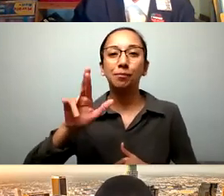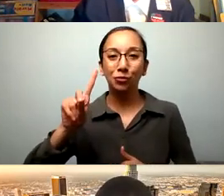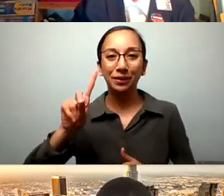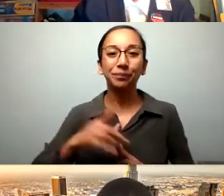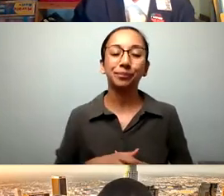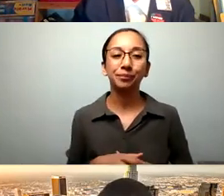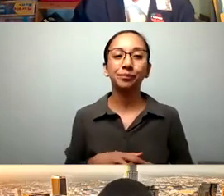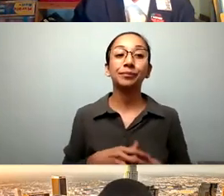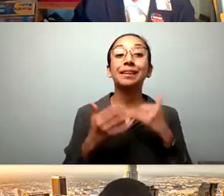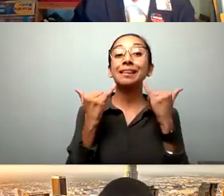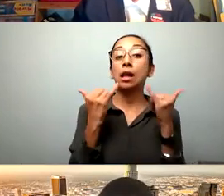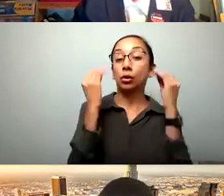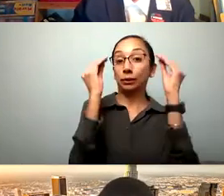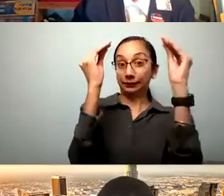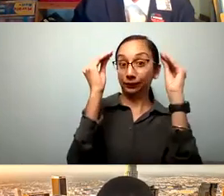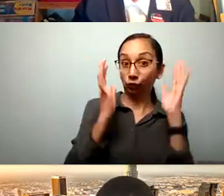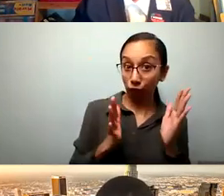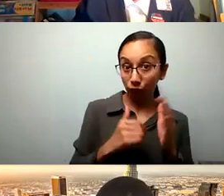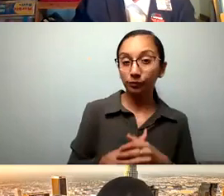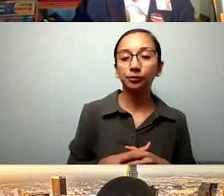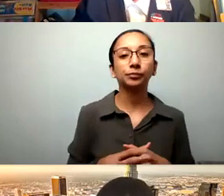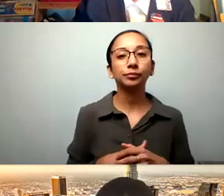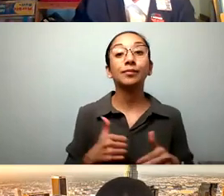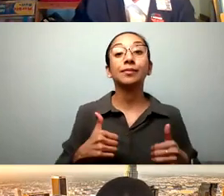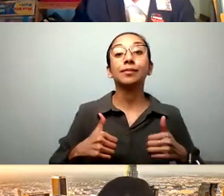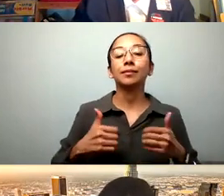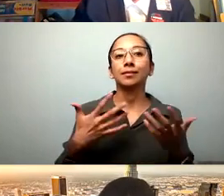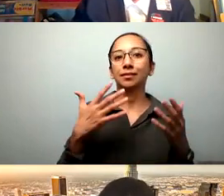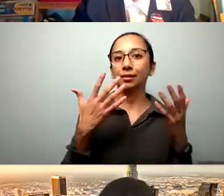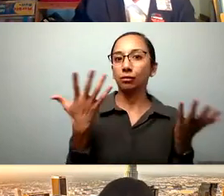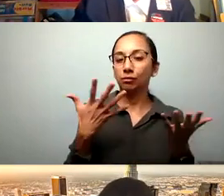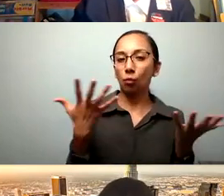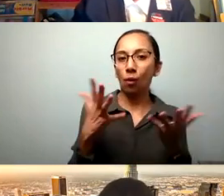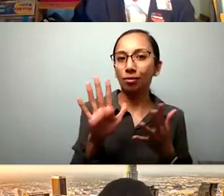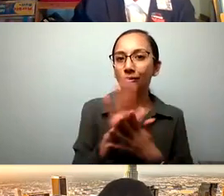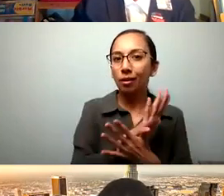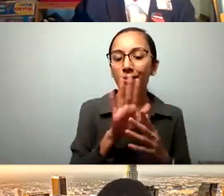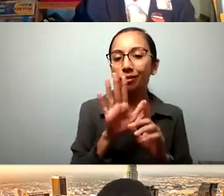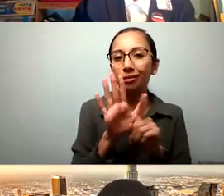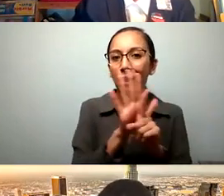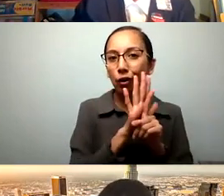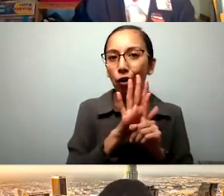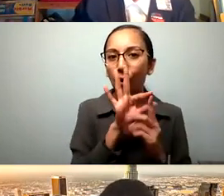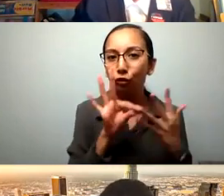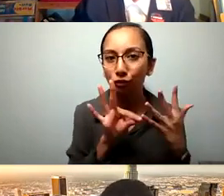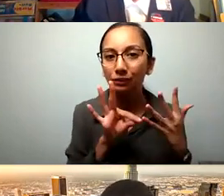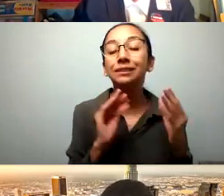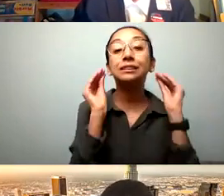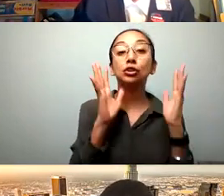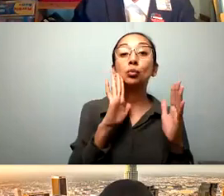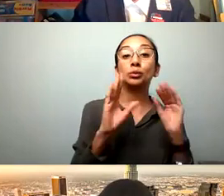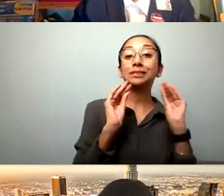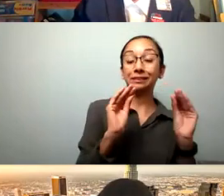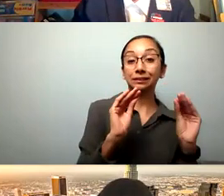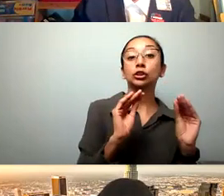In terms of teachers, life of a teacher, it will be similar that teachers will be teaching both remote and